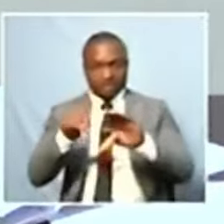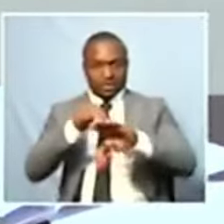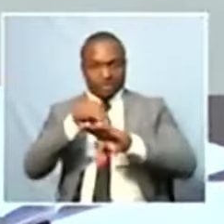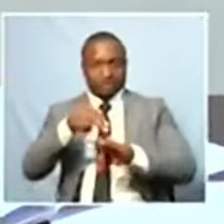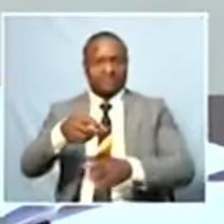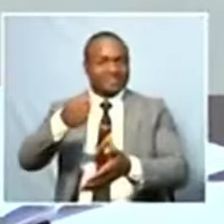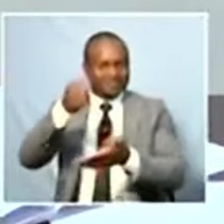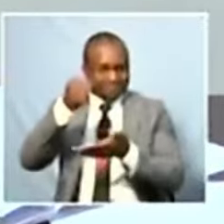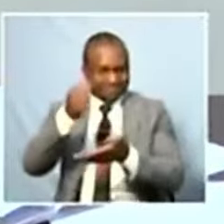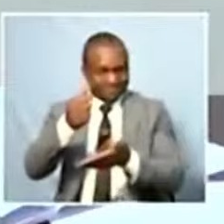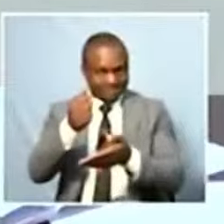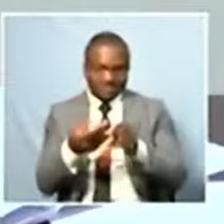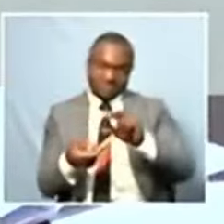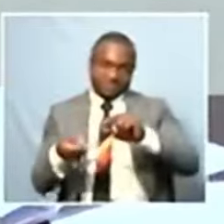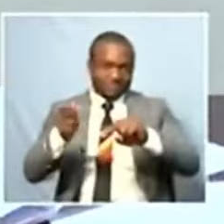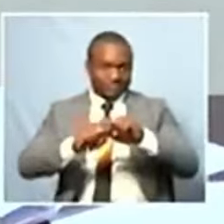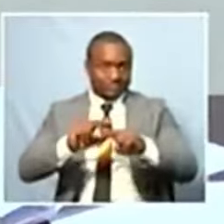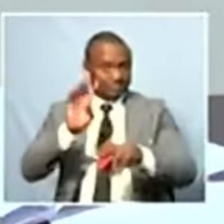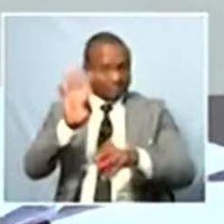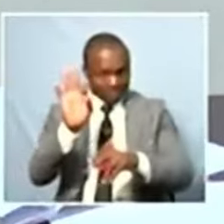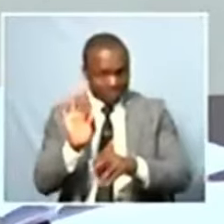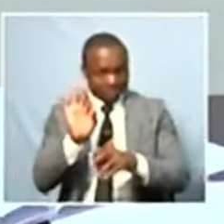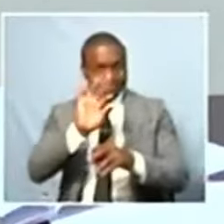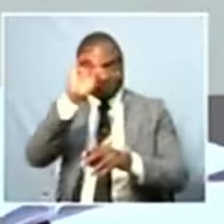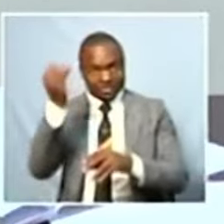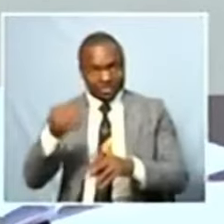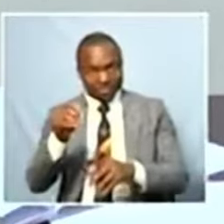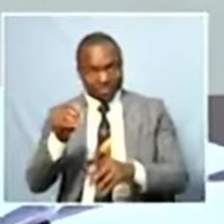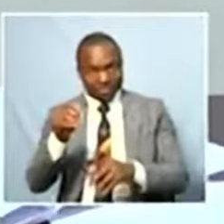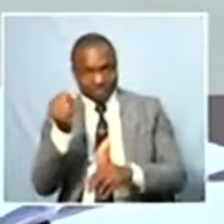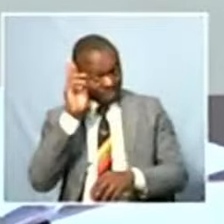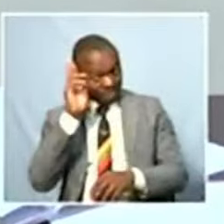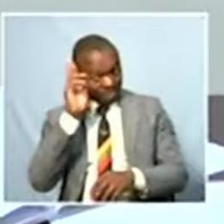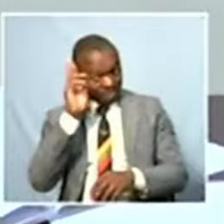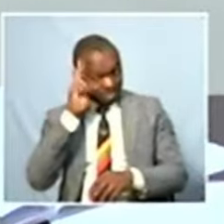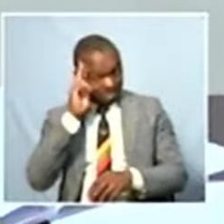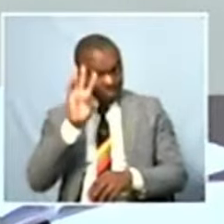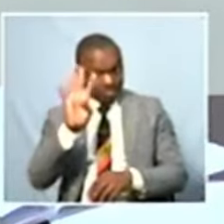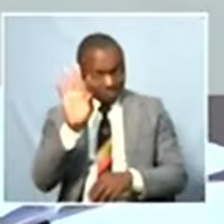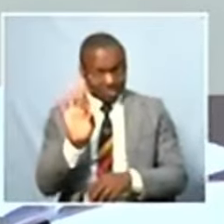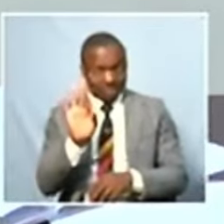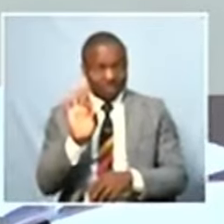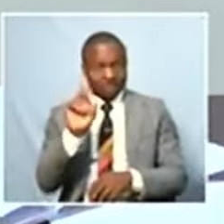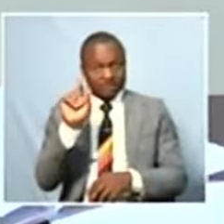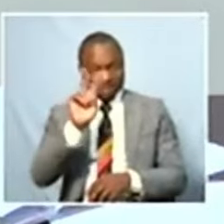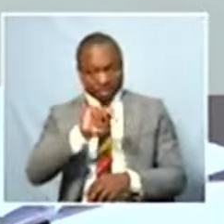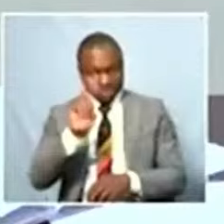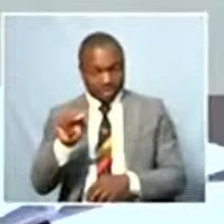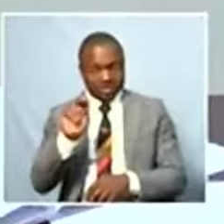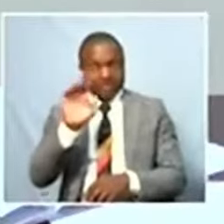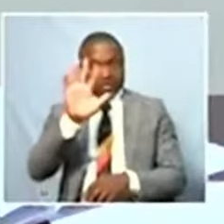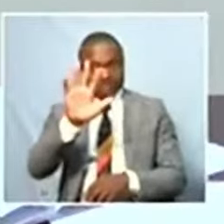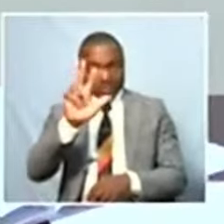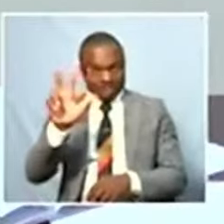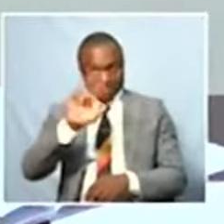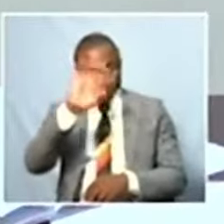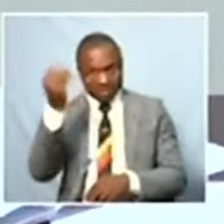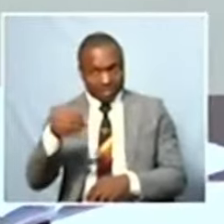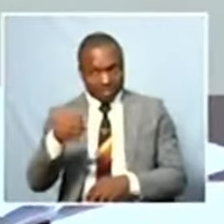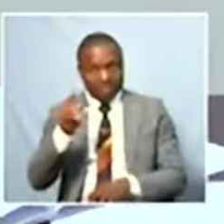budget has increased from 49%. 2021, remember, 49%. 2022 we moved to